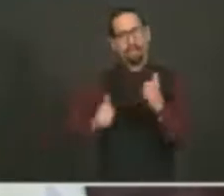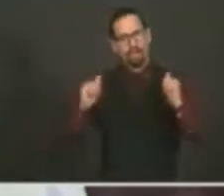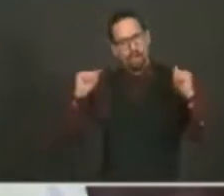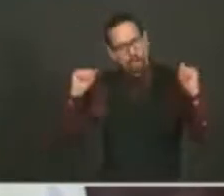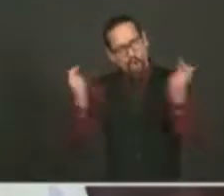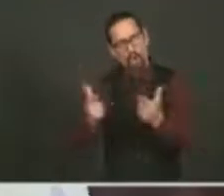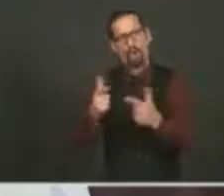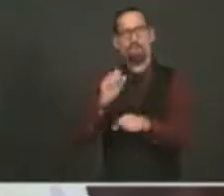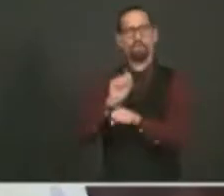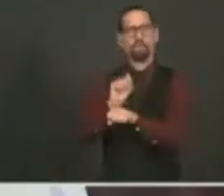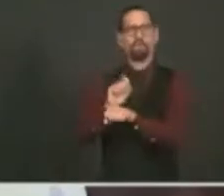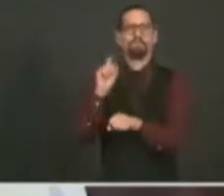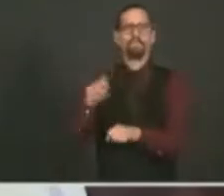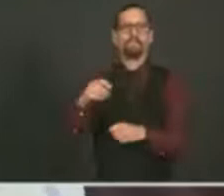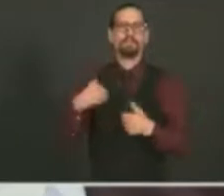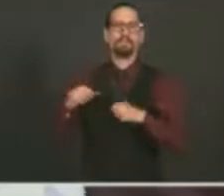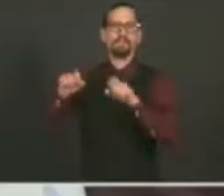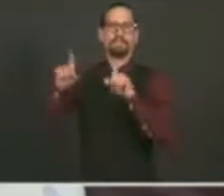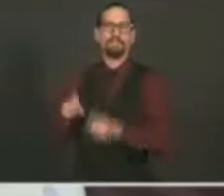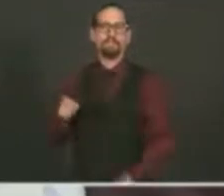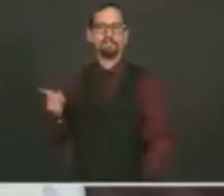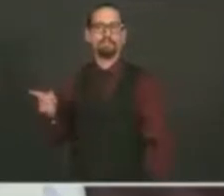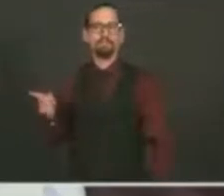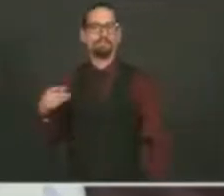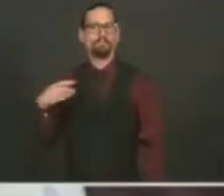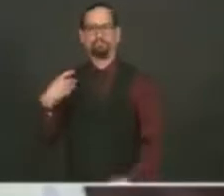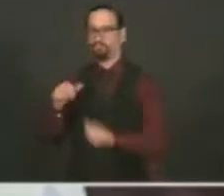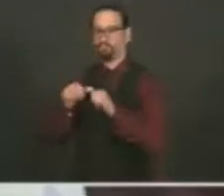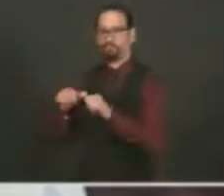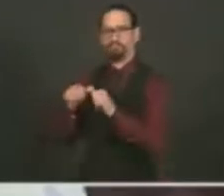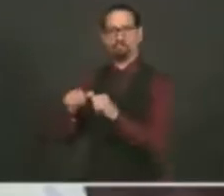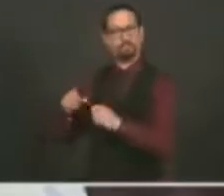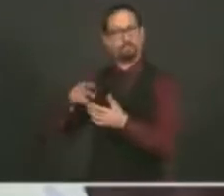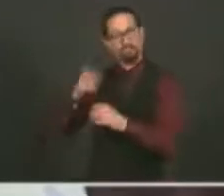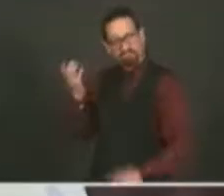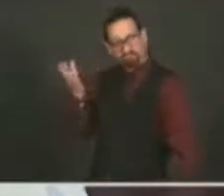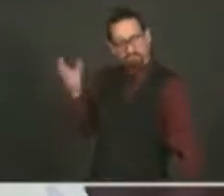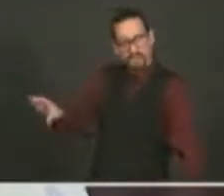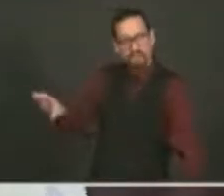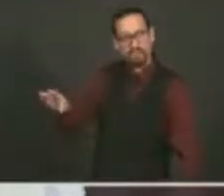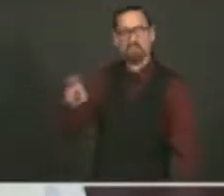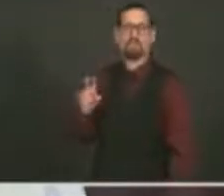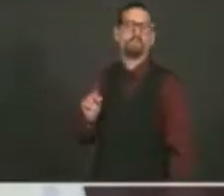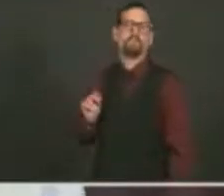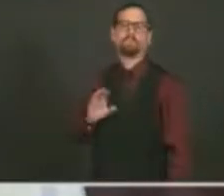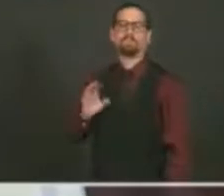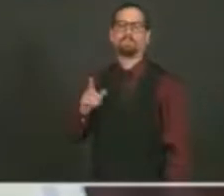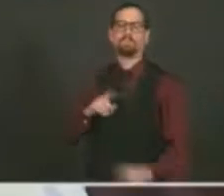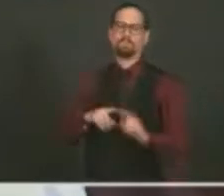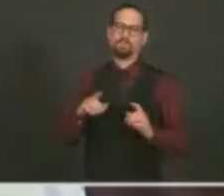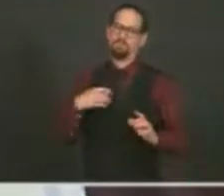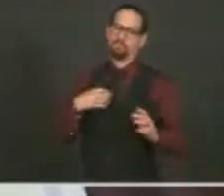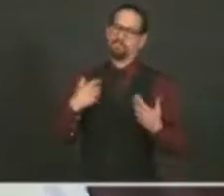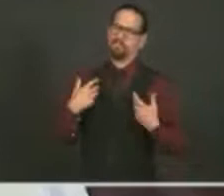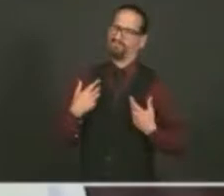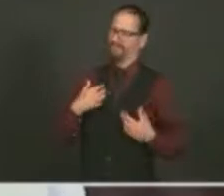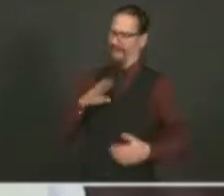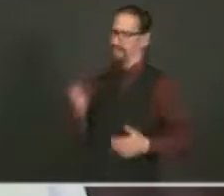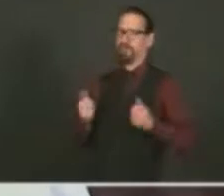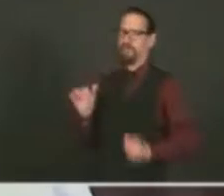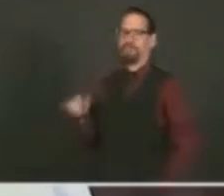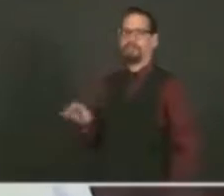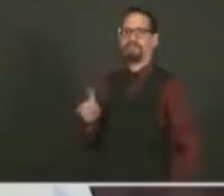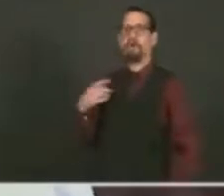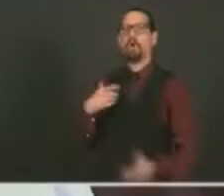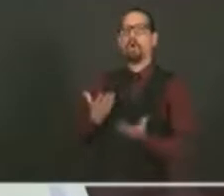home on a regular basis. So no, you can never force anybody, and we would never try to do that. But we would offer it, we would make it free, we would make